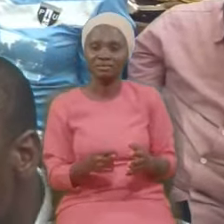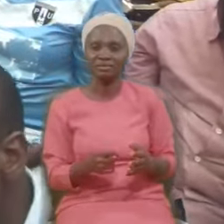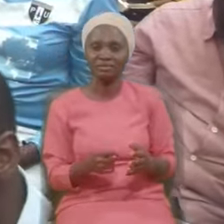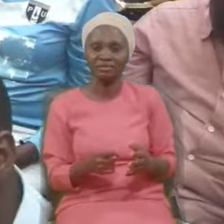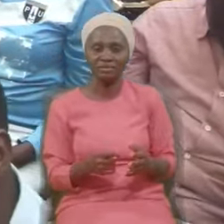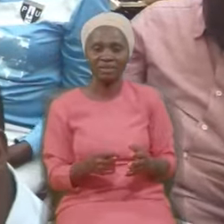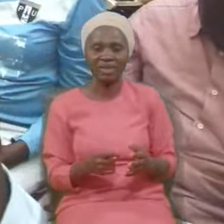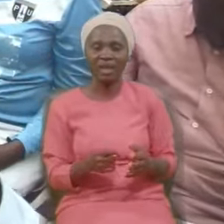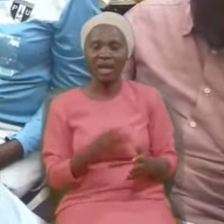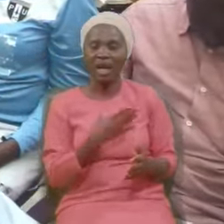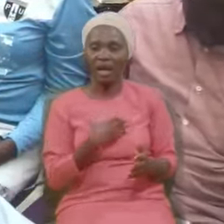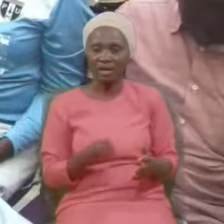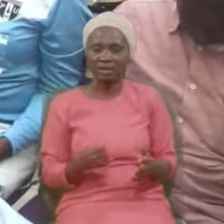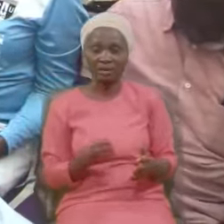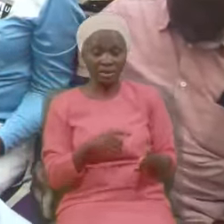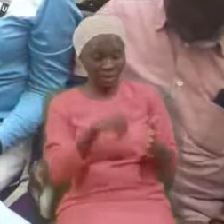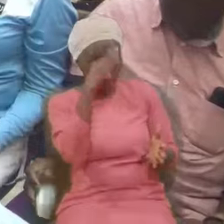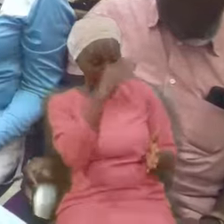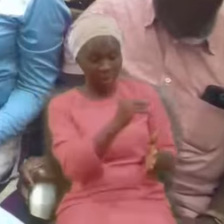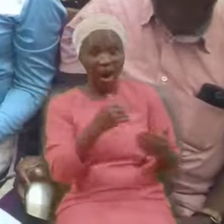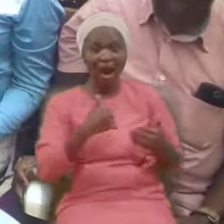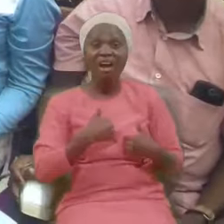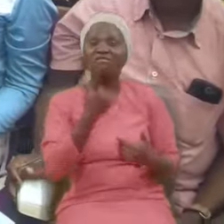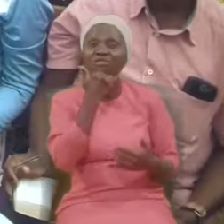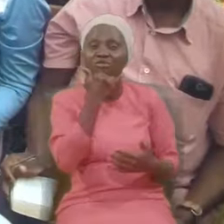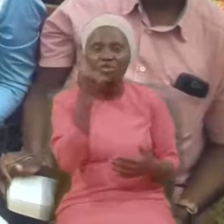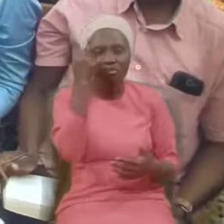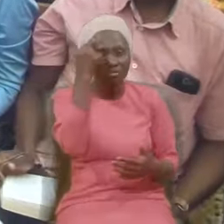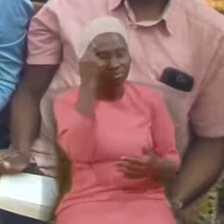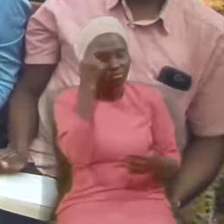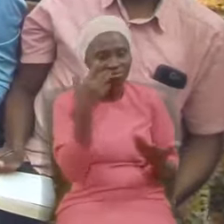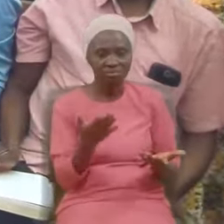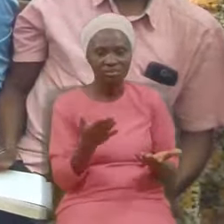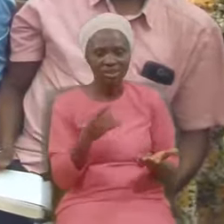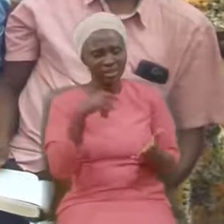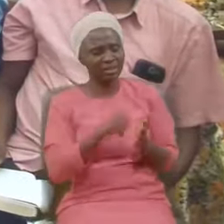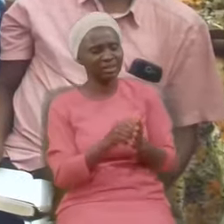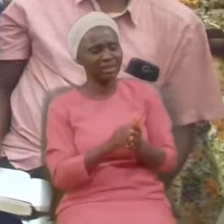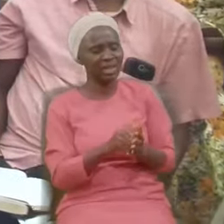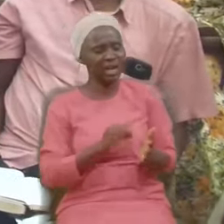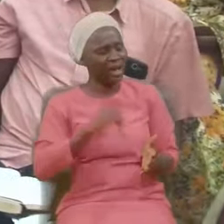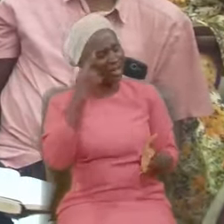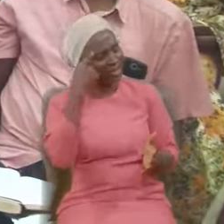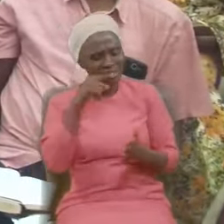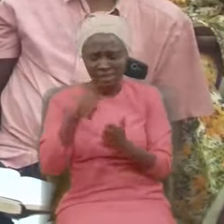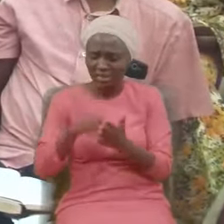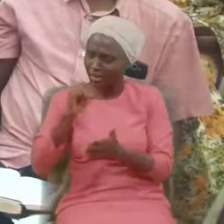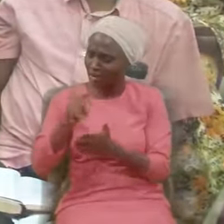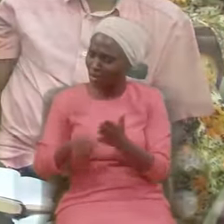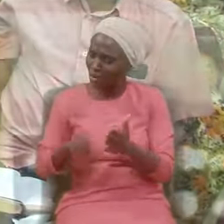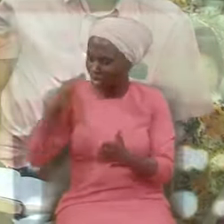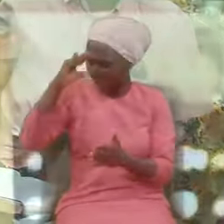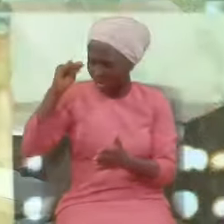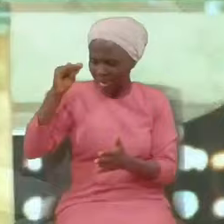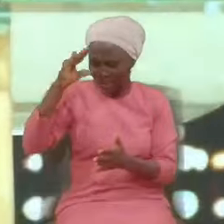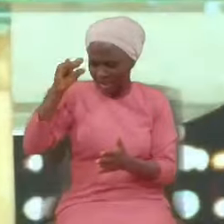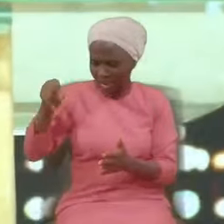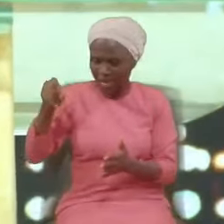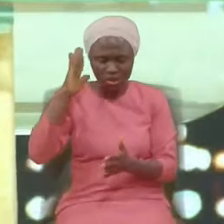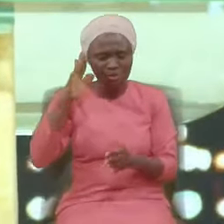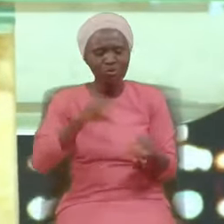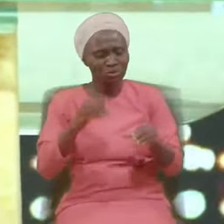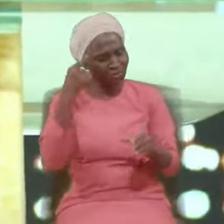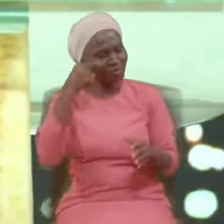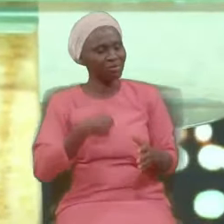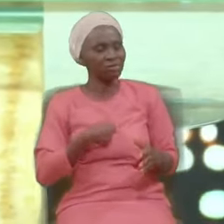It's having wrong thought. I thought this is what they will do. And then he said, let's go back